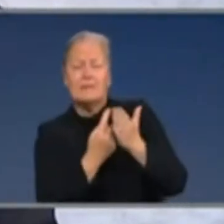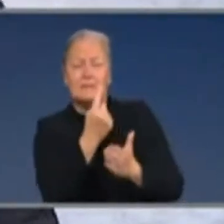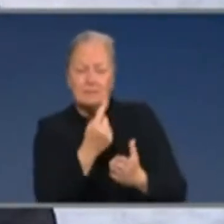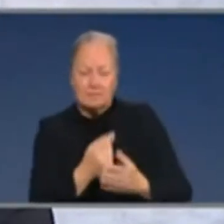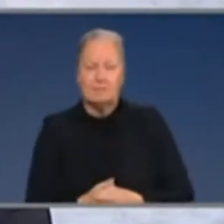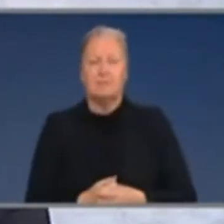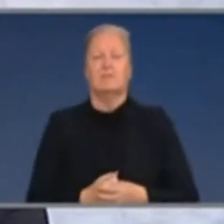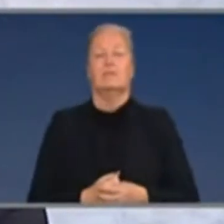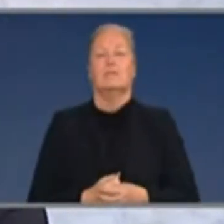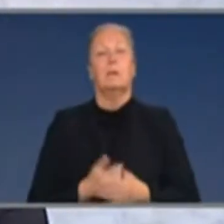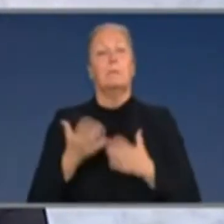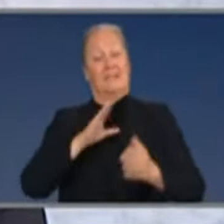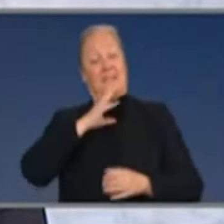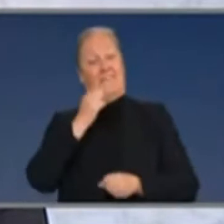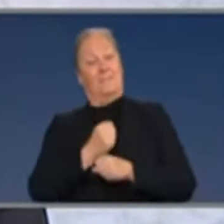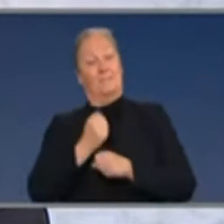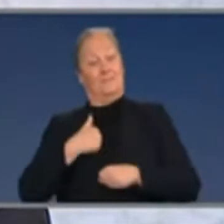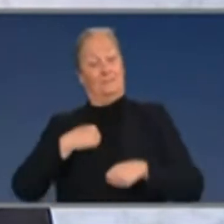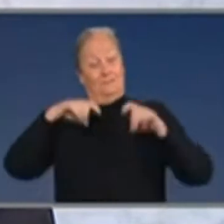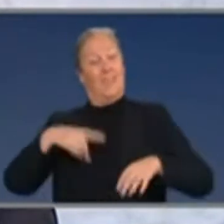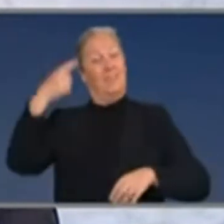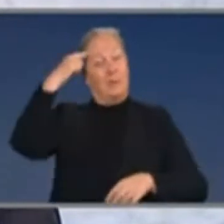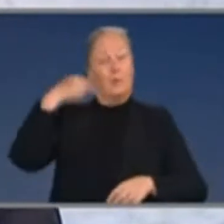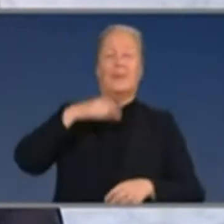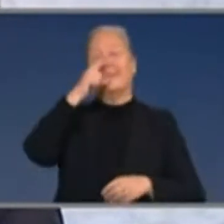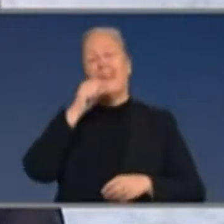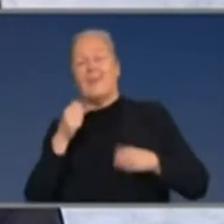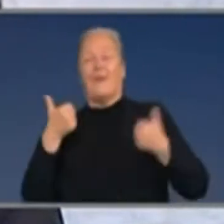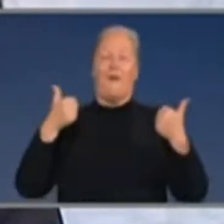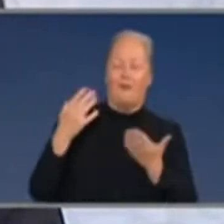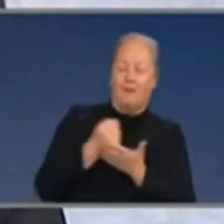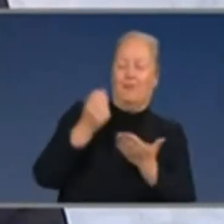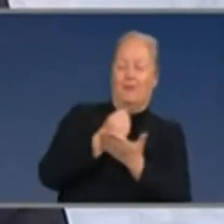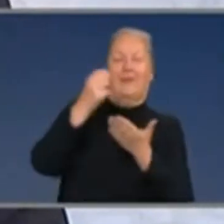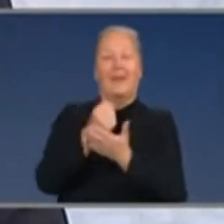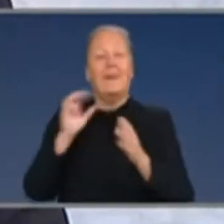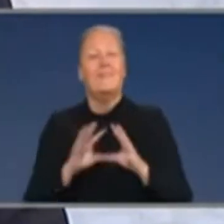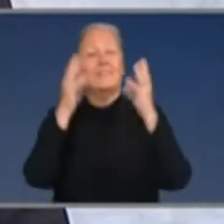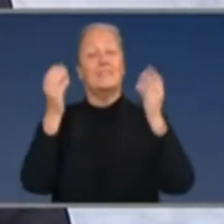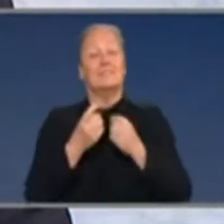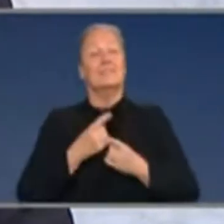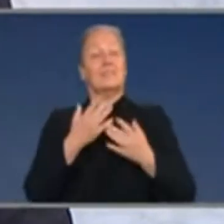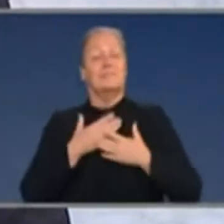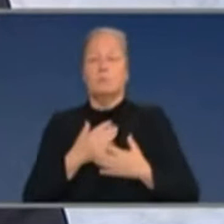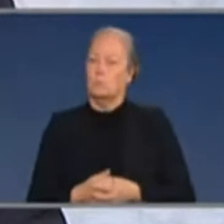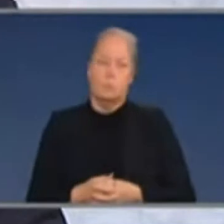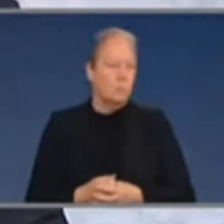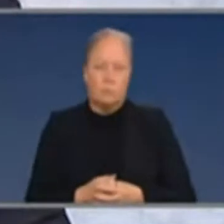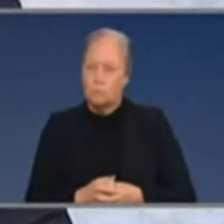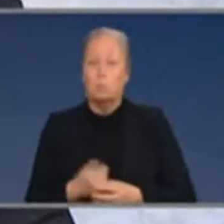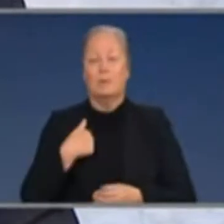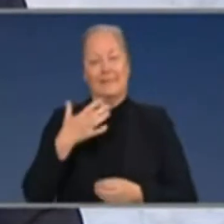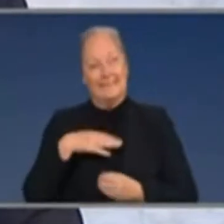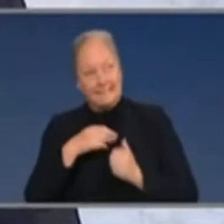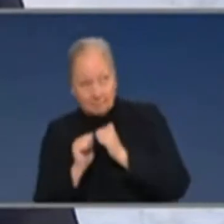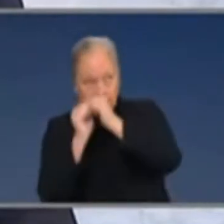can even pretend to think it can do alone. It must be done together with the service delivery and policy arms of state and